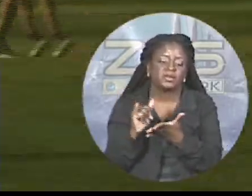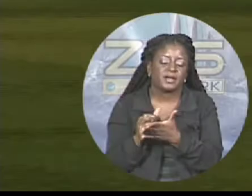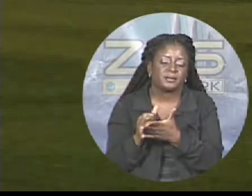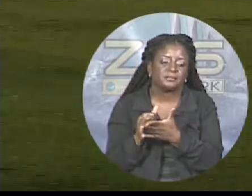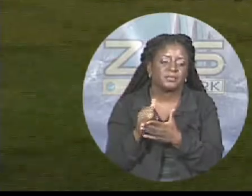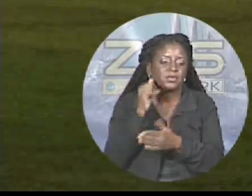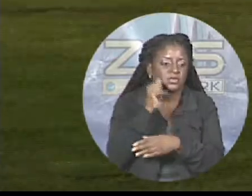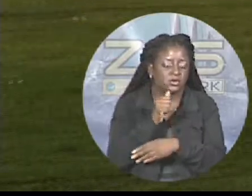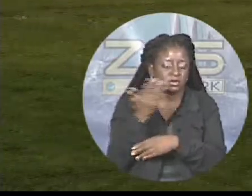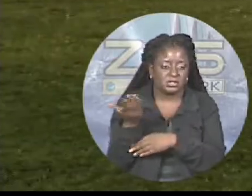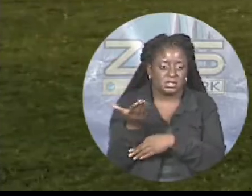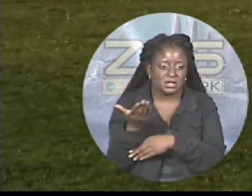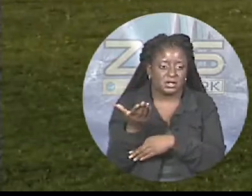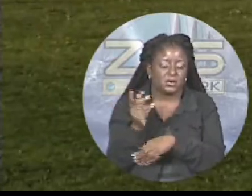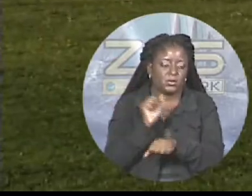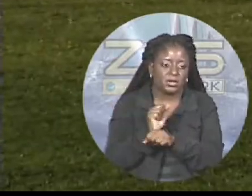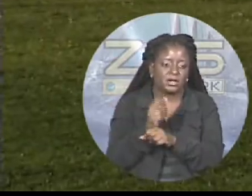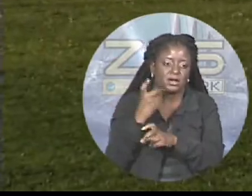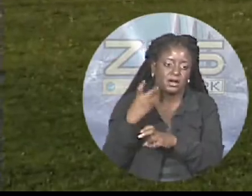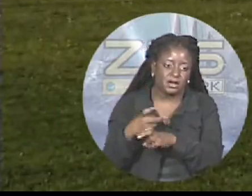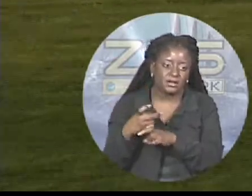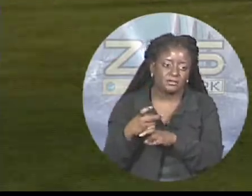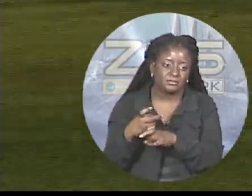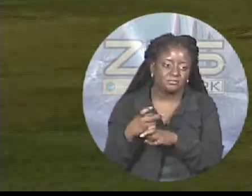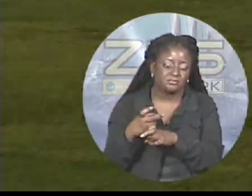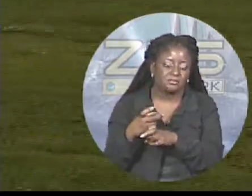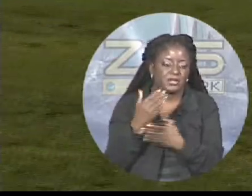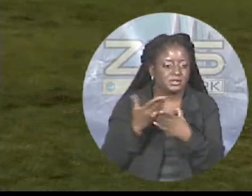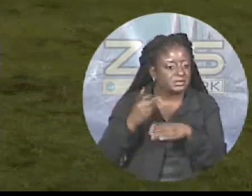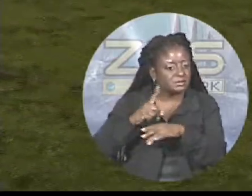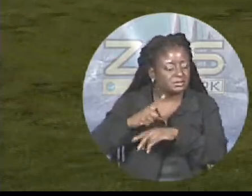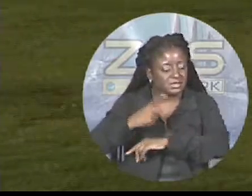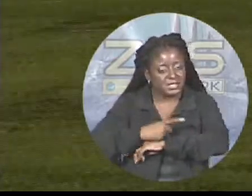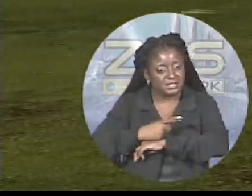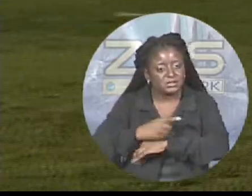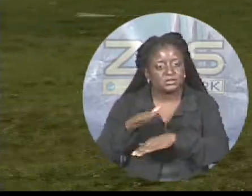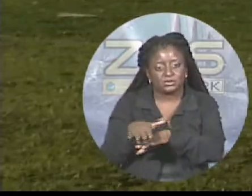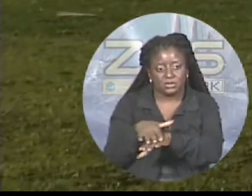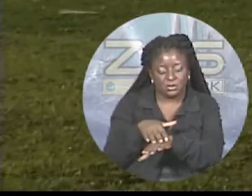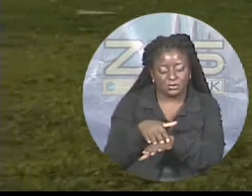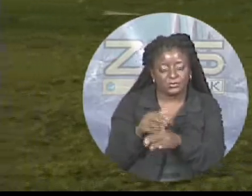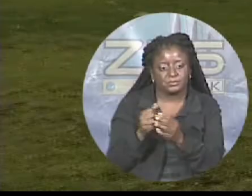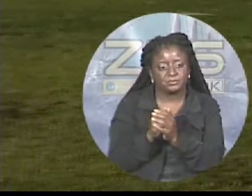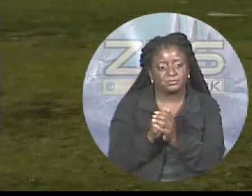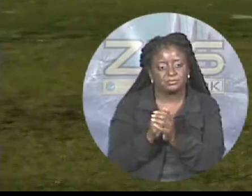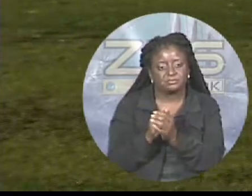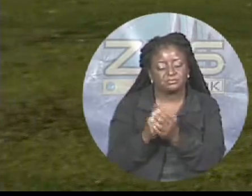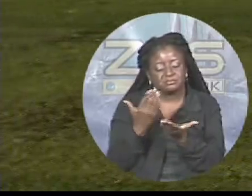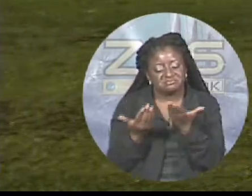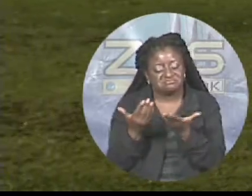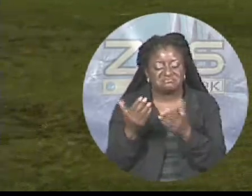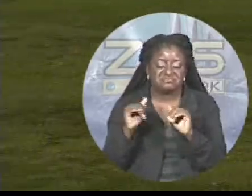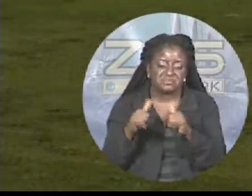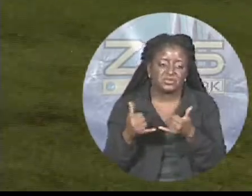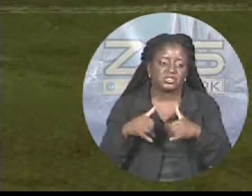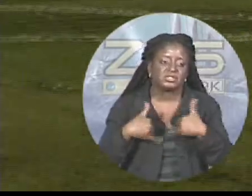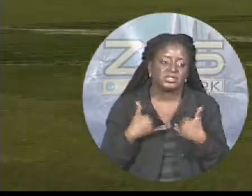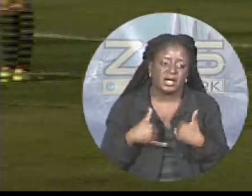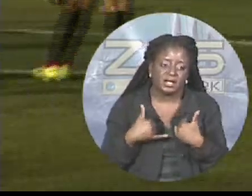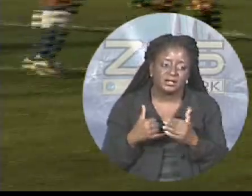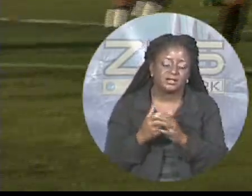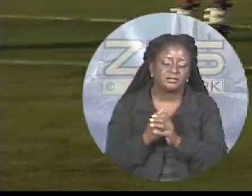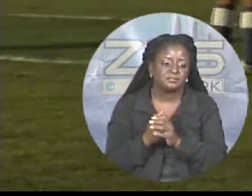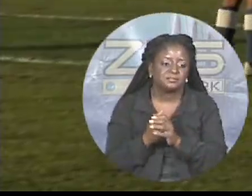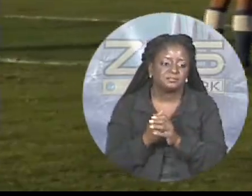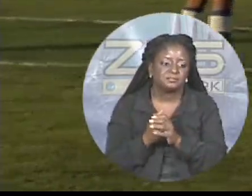The girls here have been working very hard. You know, some days are slow. Maybe they're just tired, I don't know,